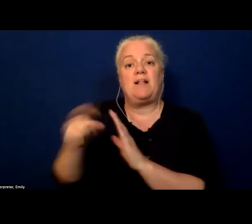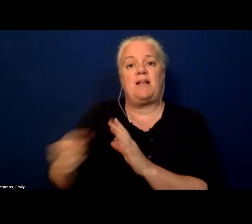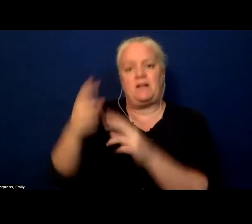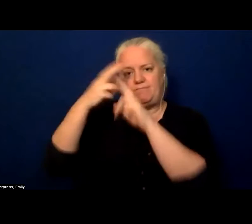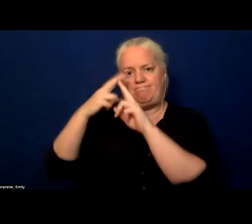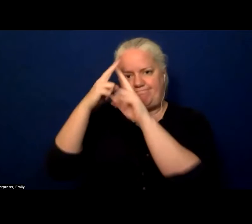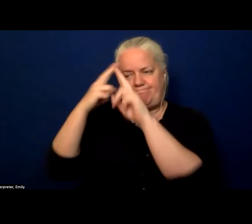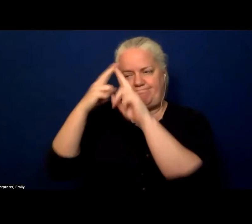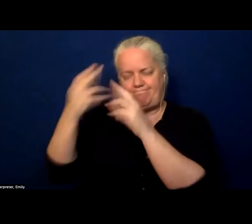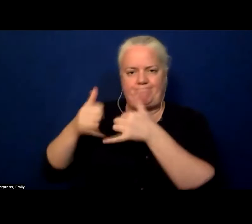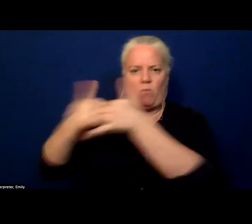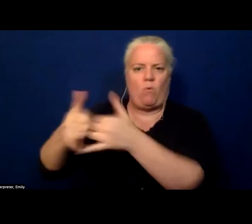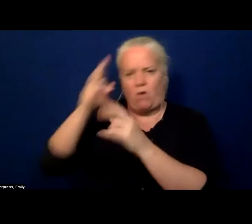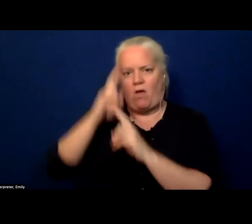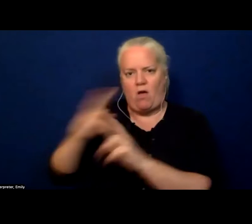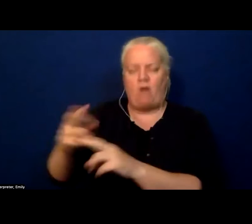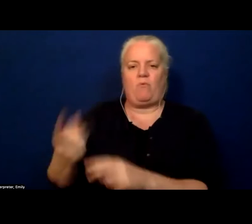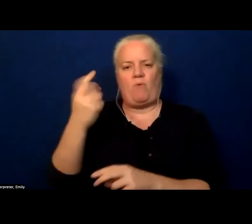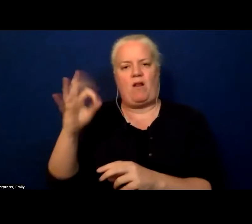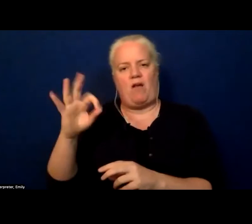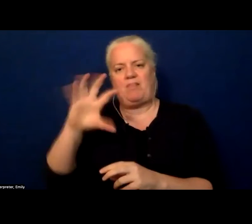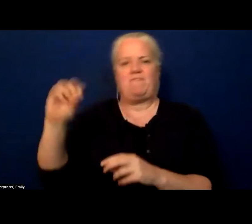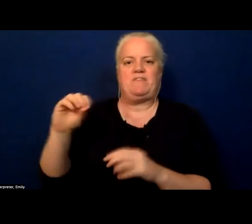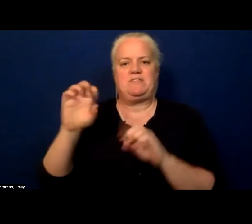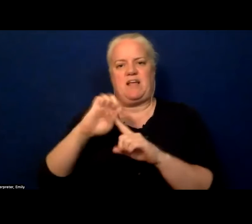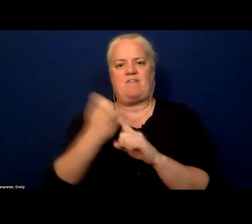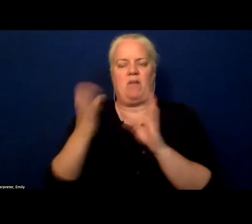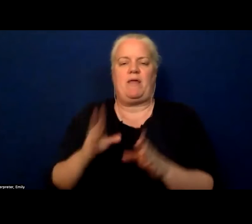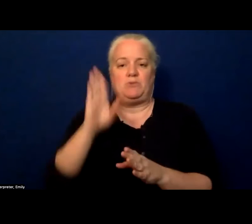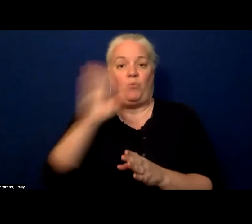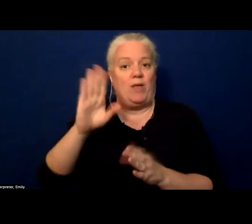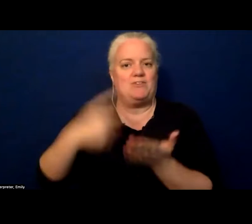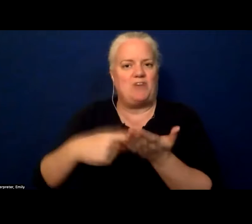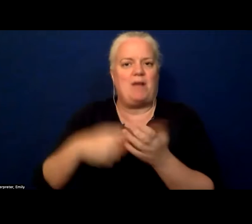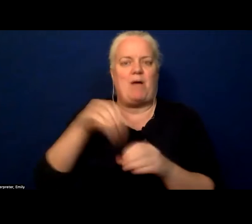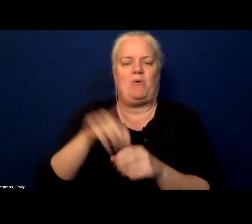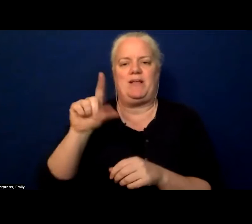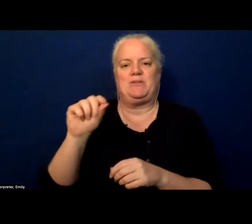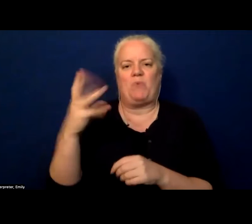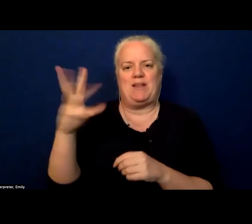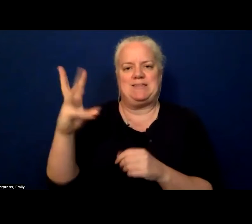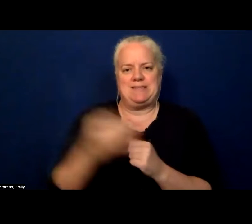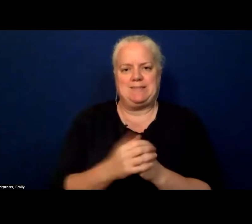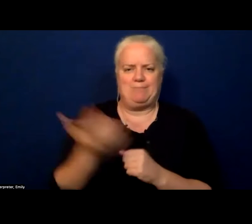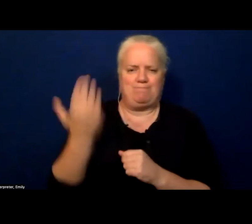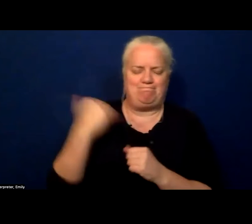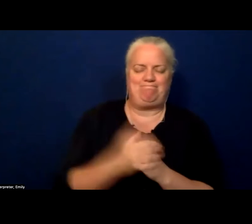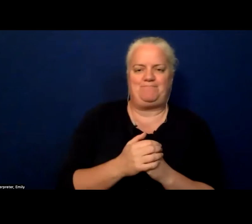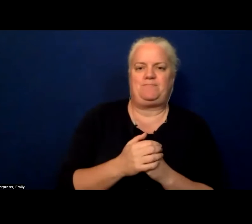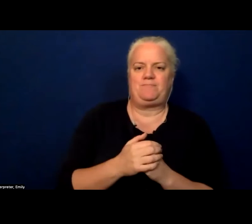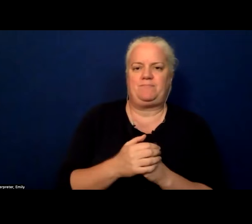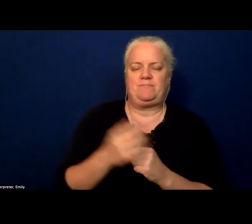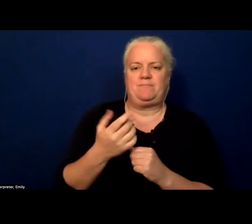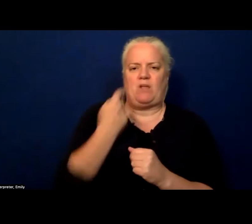environmentalists you'll be talking about in 2016, and has twice been recognized as one of the 100 powerful environmentalists in New